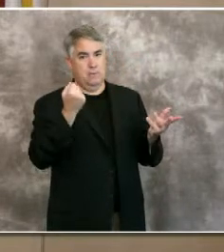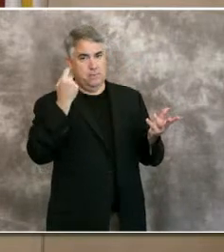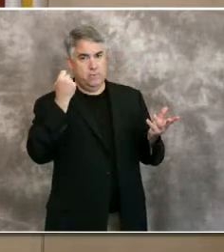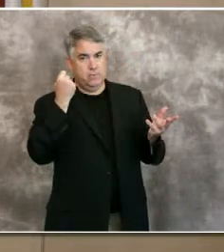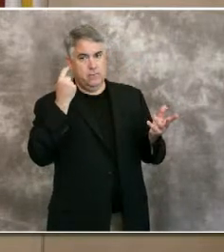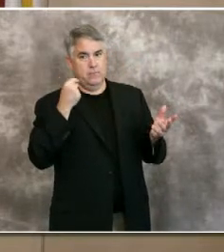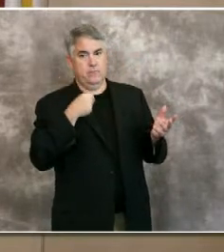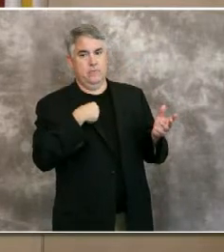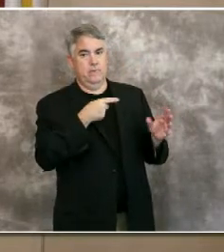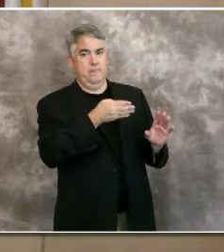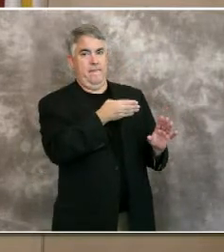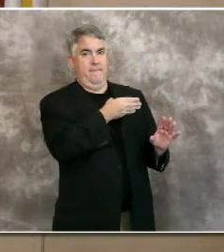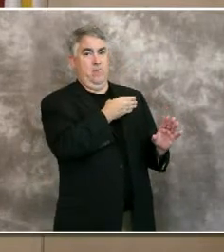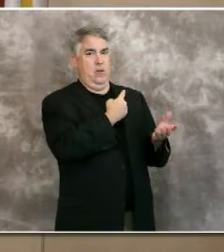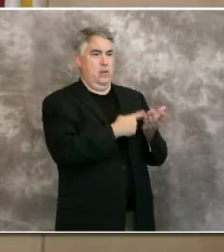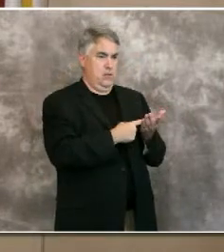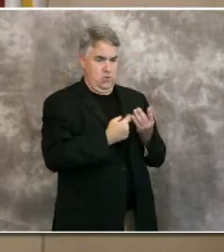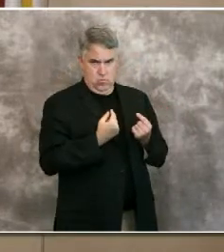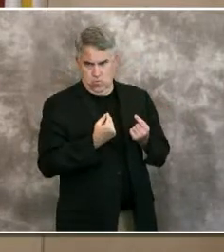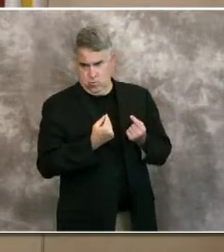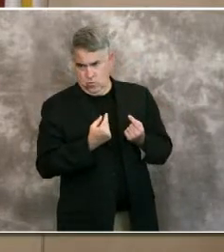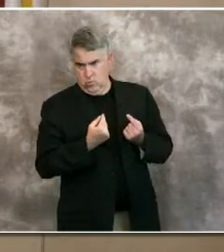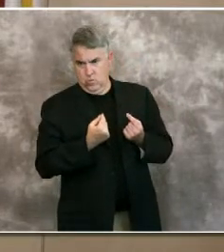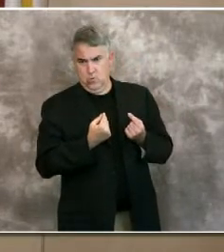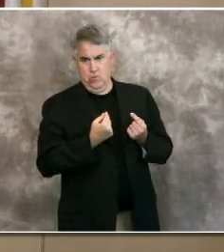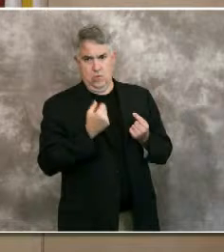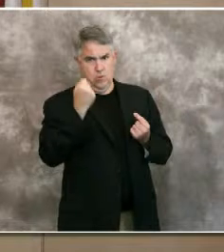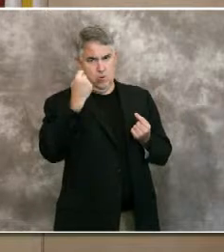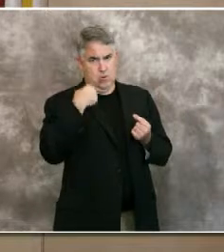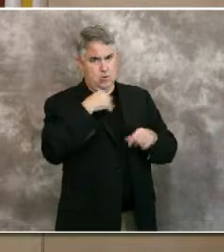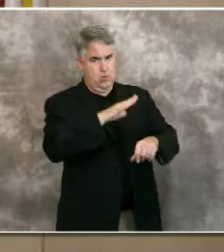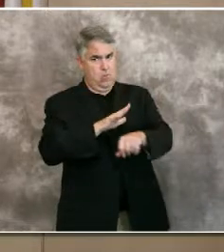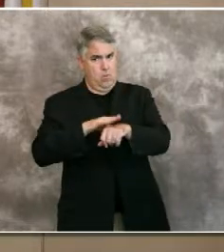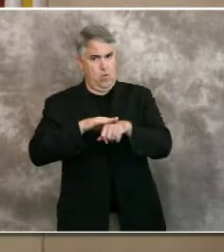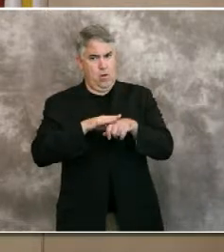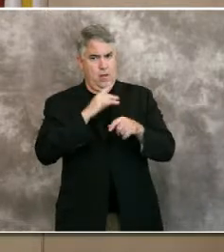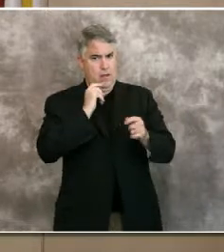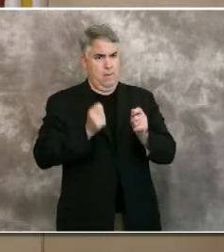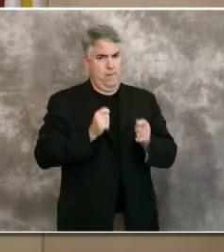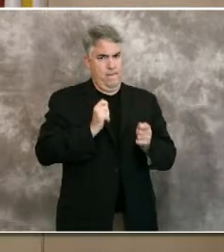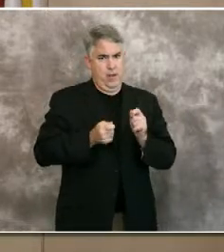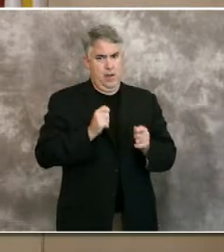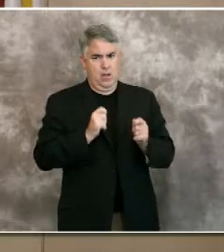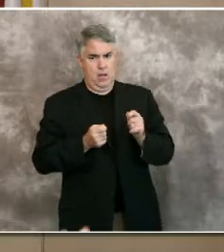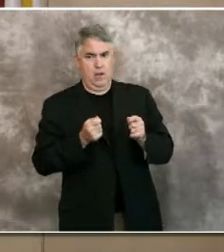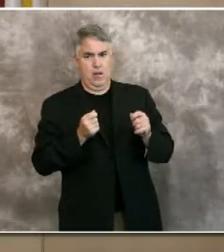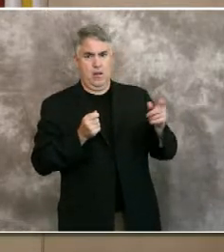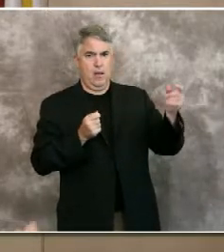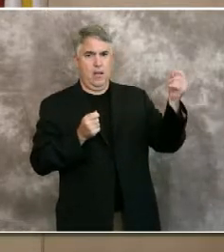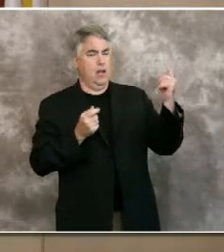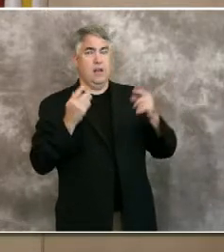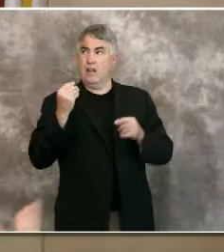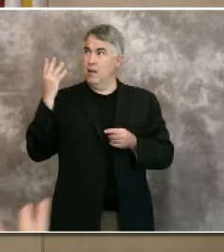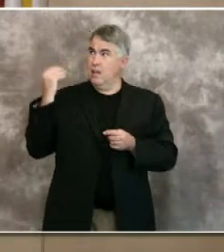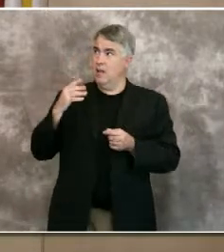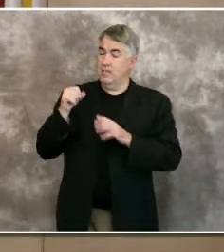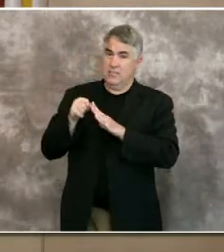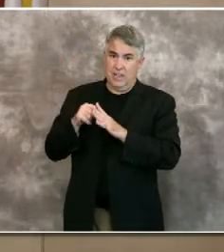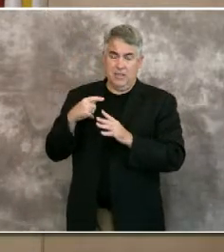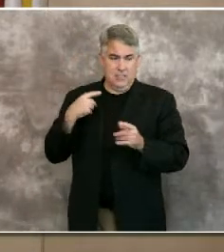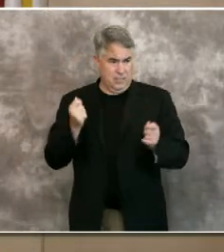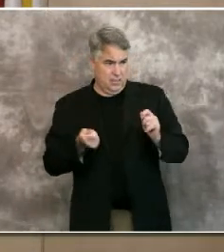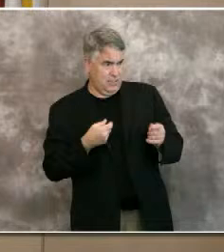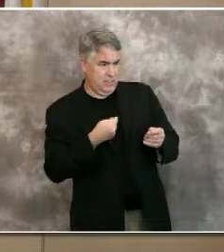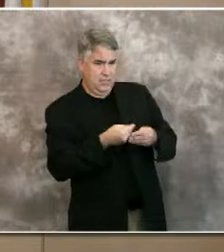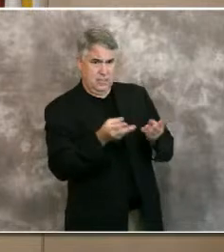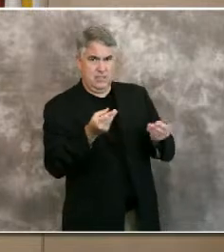we stated that we would be modifying the triggers based on available information to us. And the trigger going from 4 to